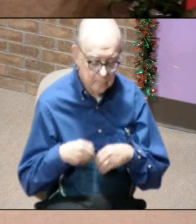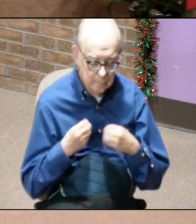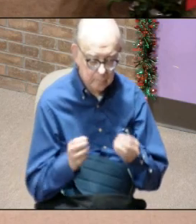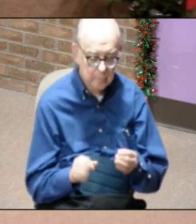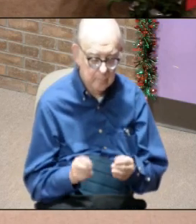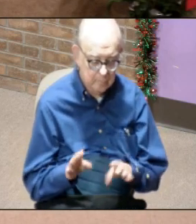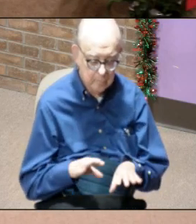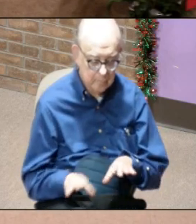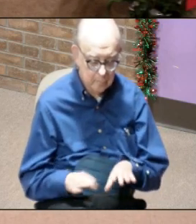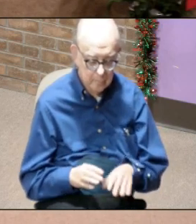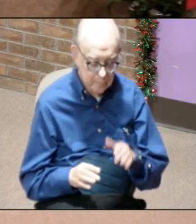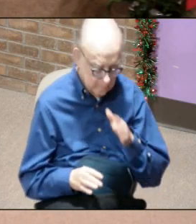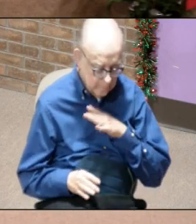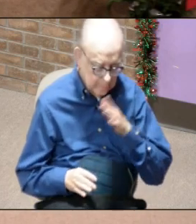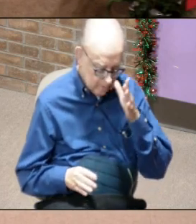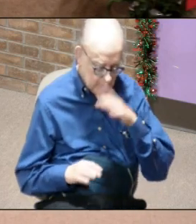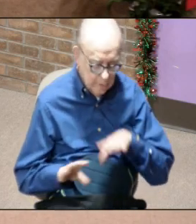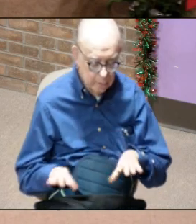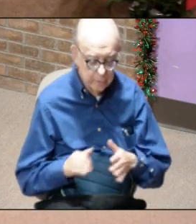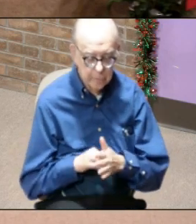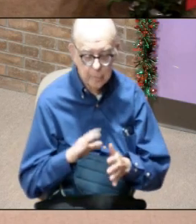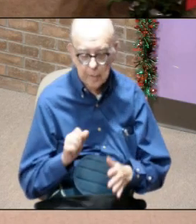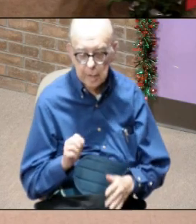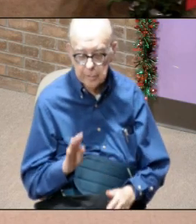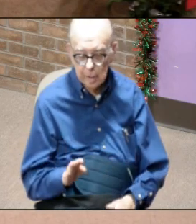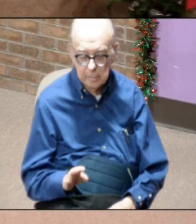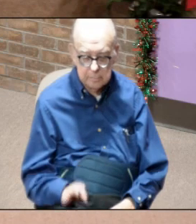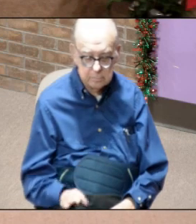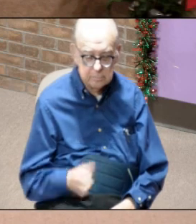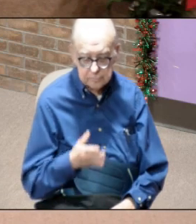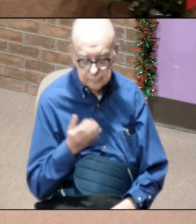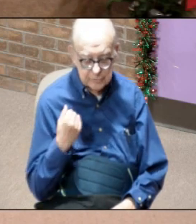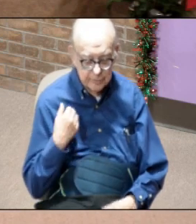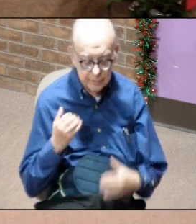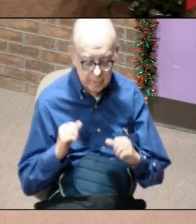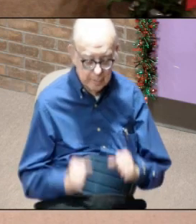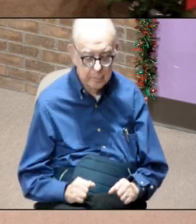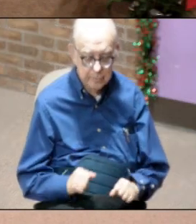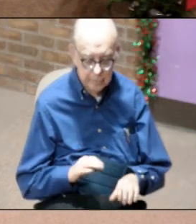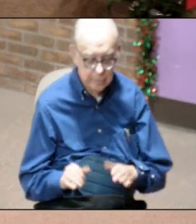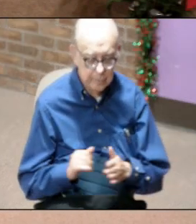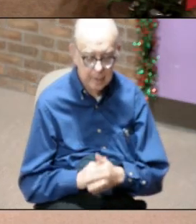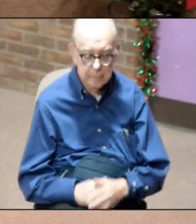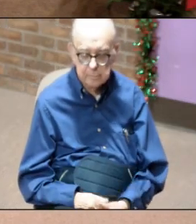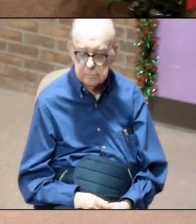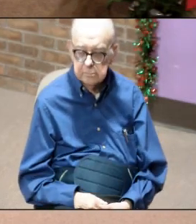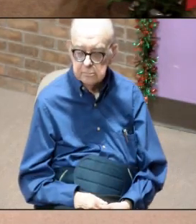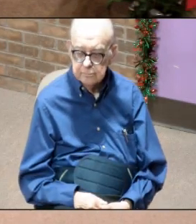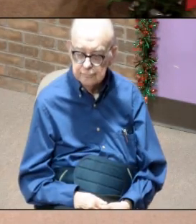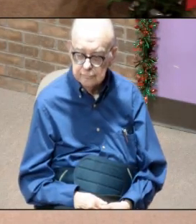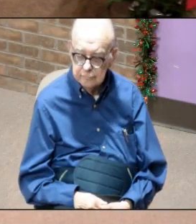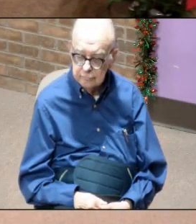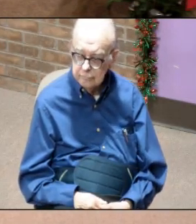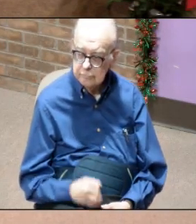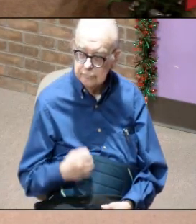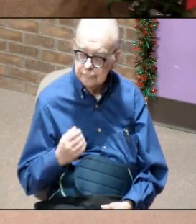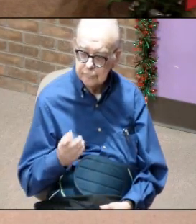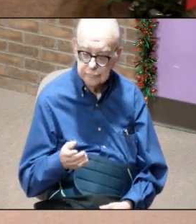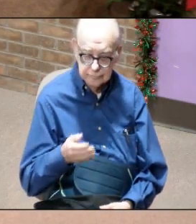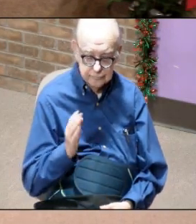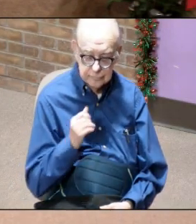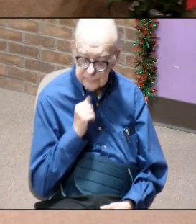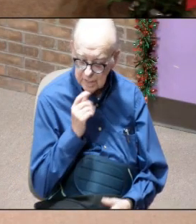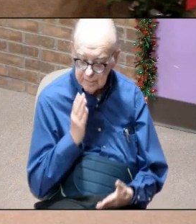do. And ladies and gentlemen, we are to do it. To the best of our ability, we still do it. He did not tell